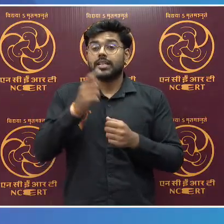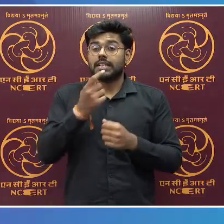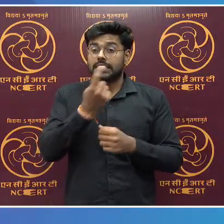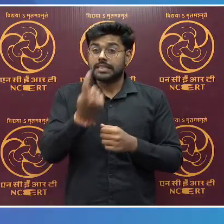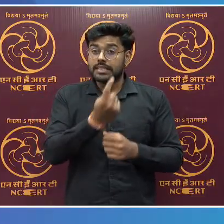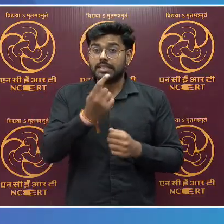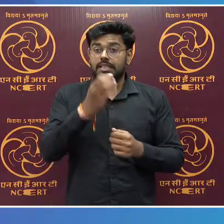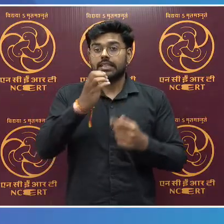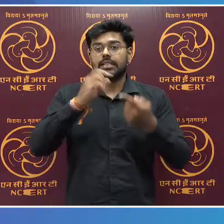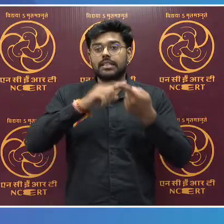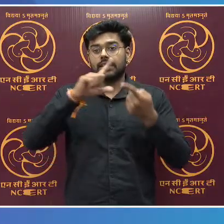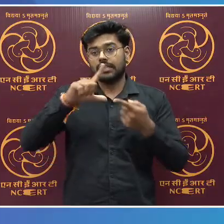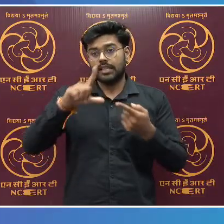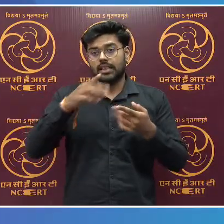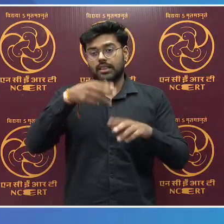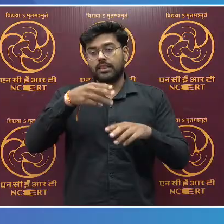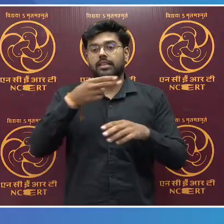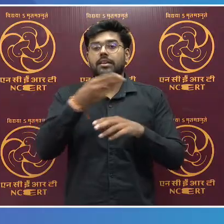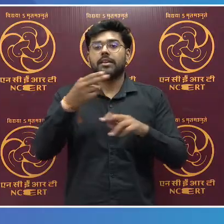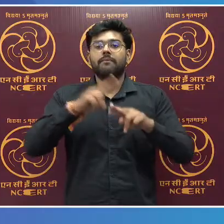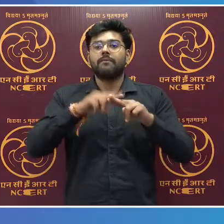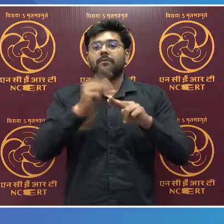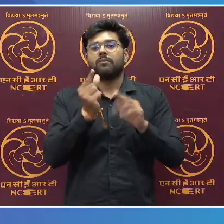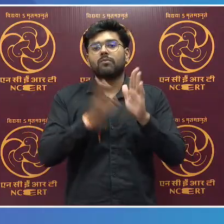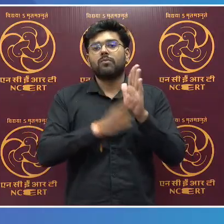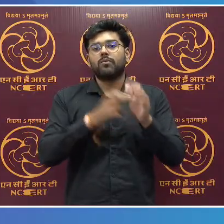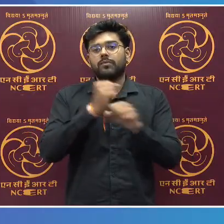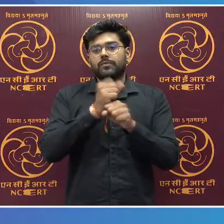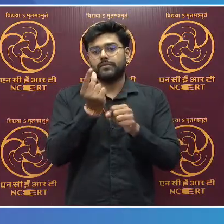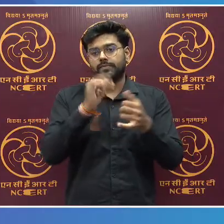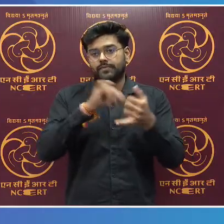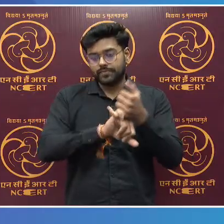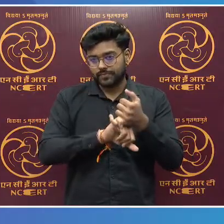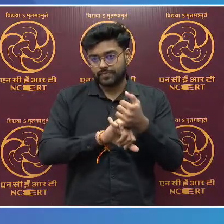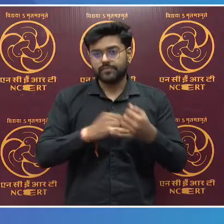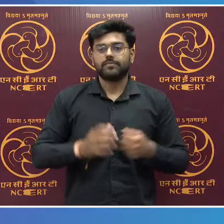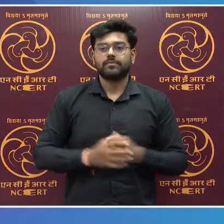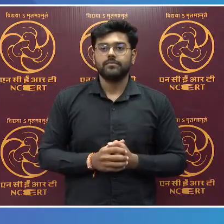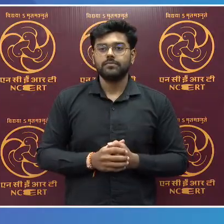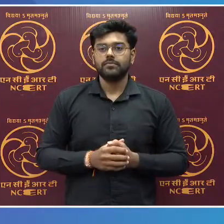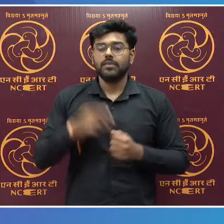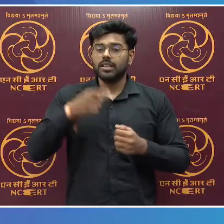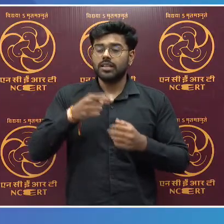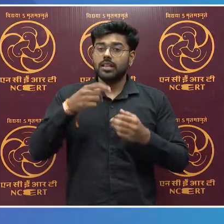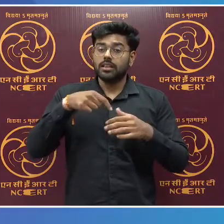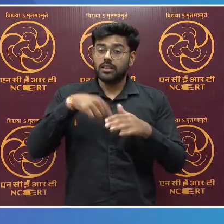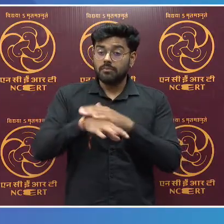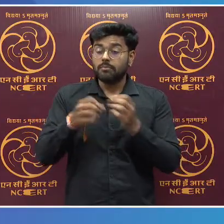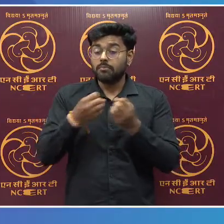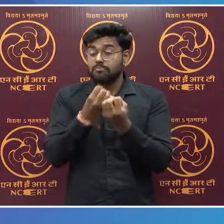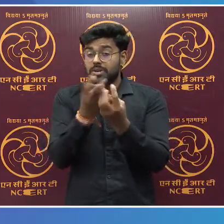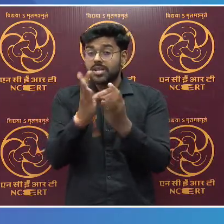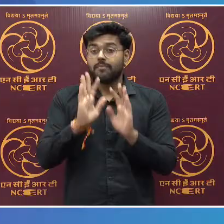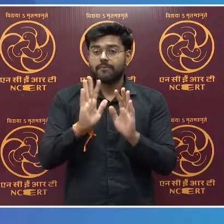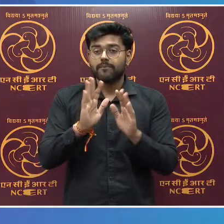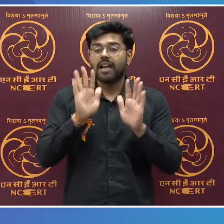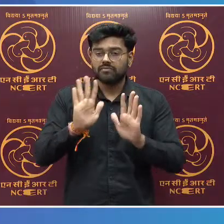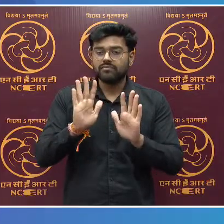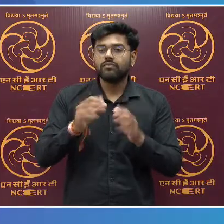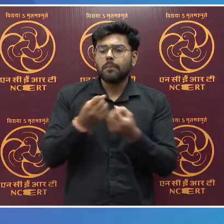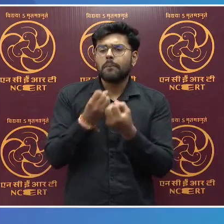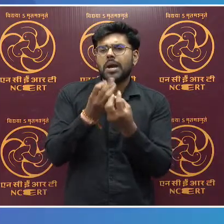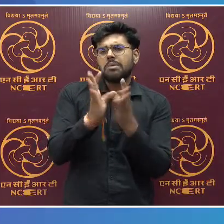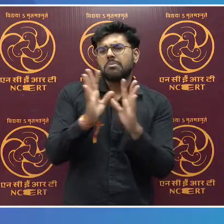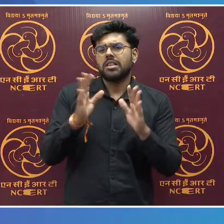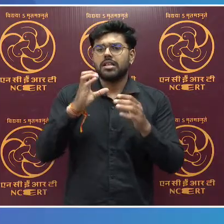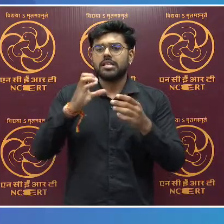single celled fungus. Now, there are also fungus which are